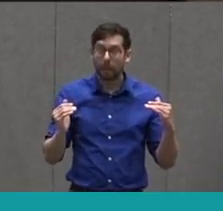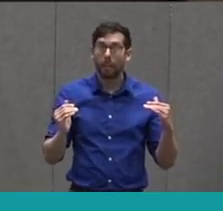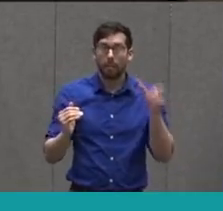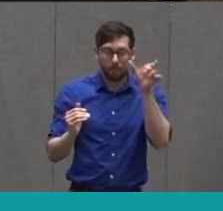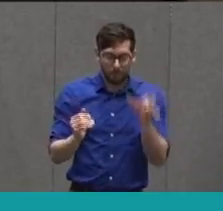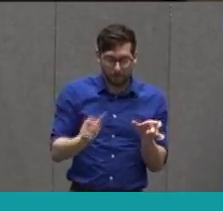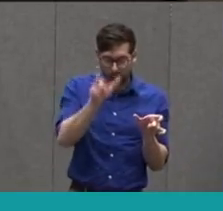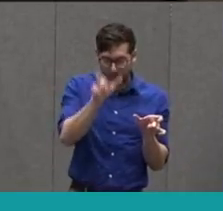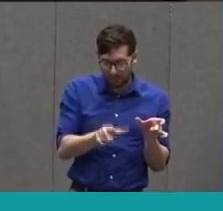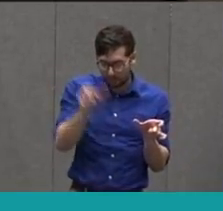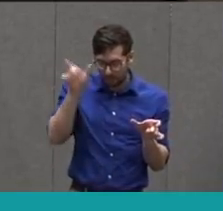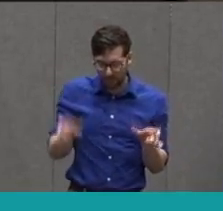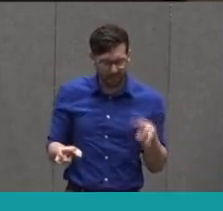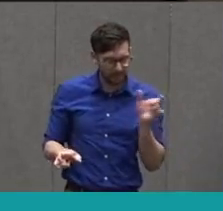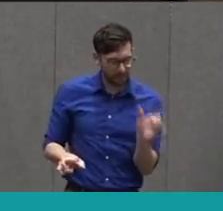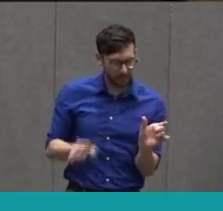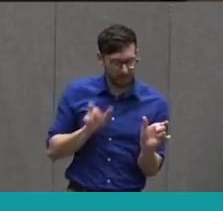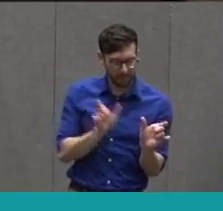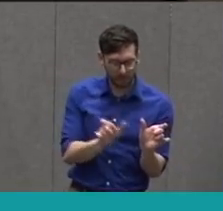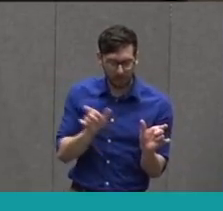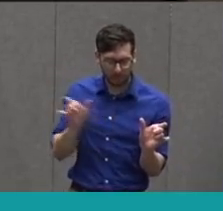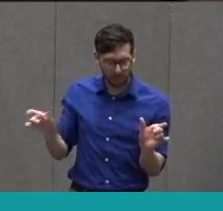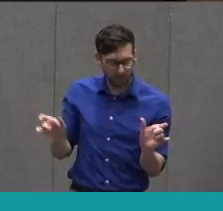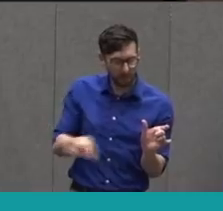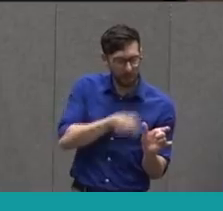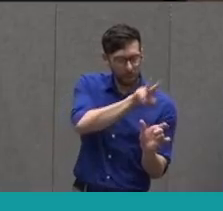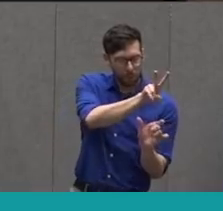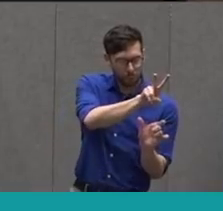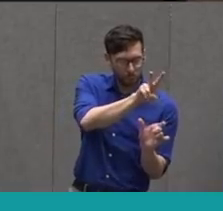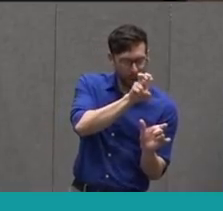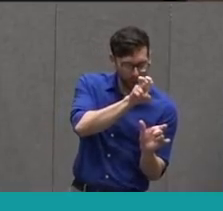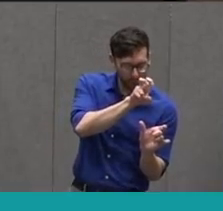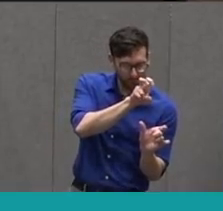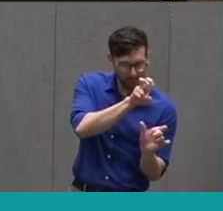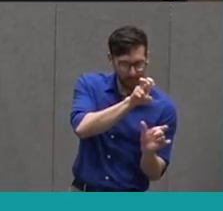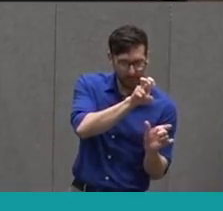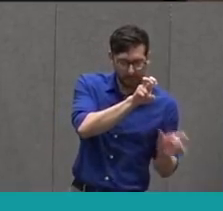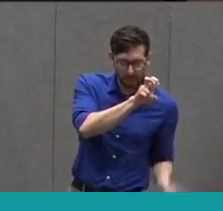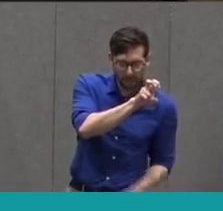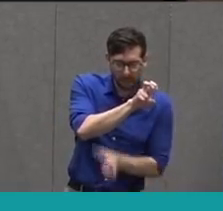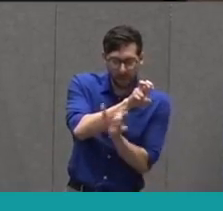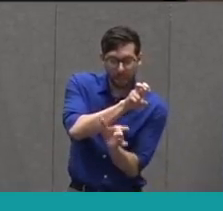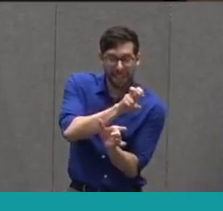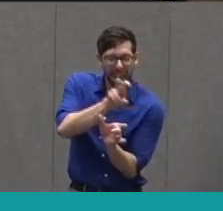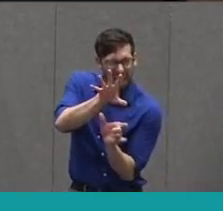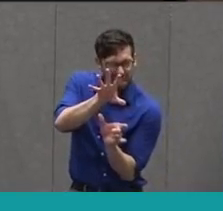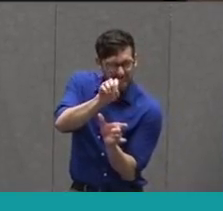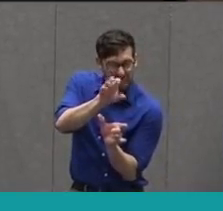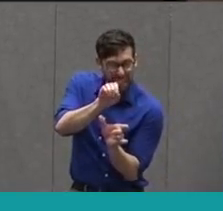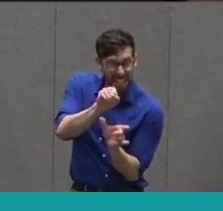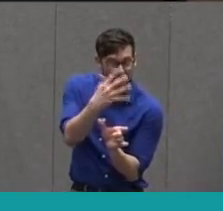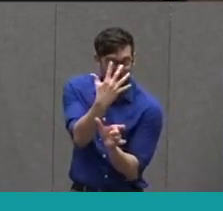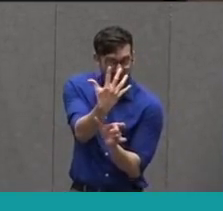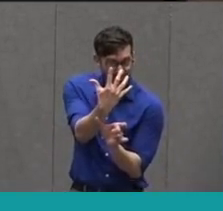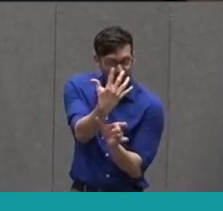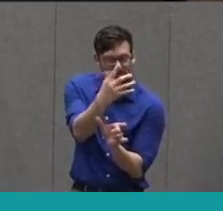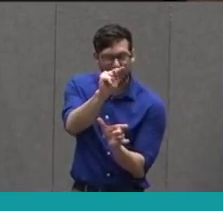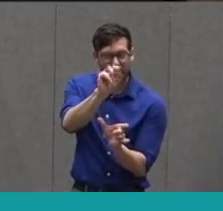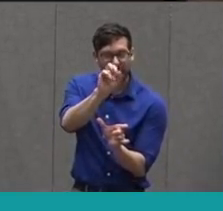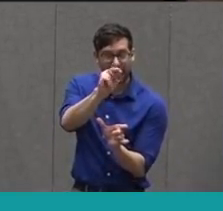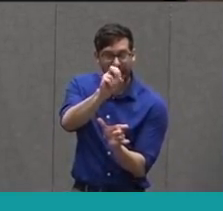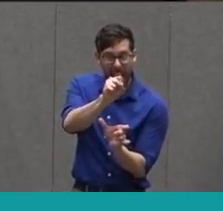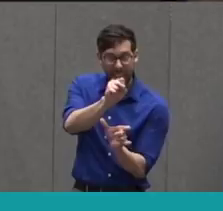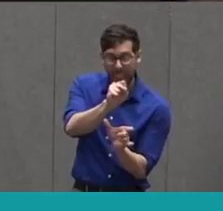2 hundredths, 50 or 5 tens, and